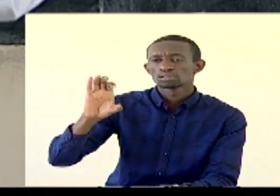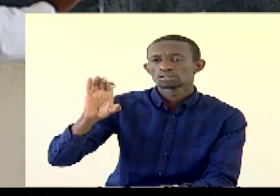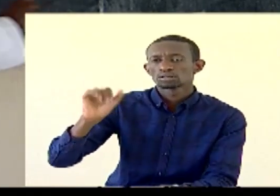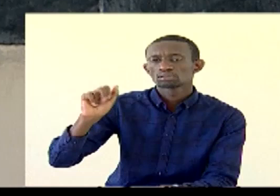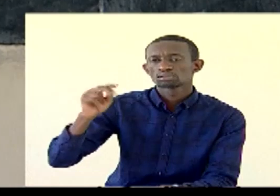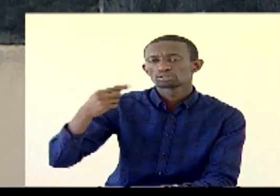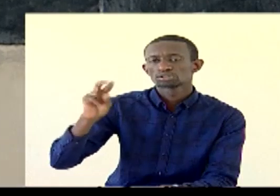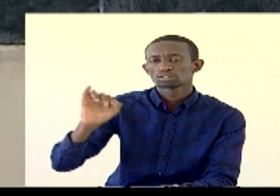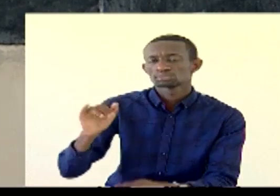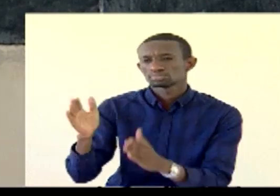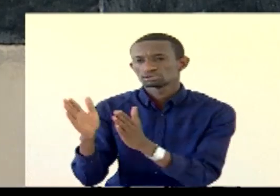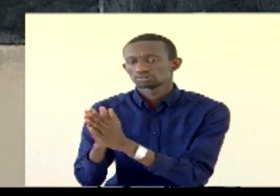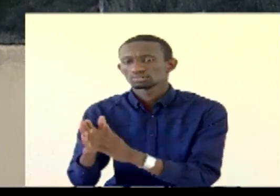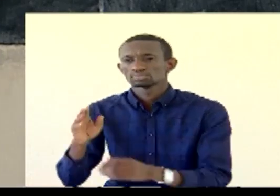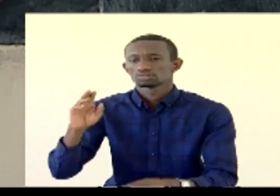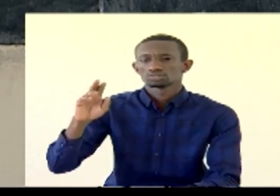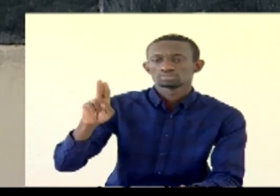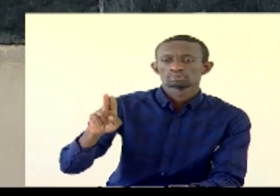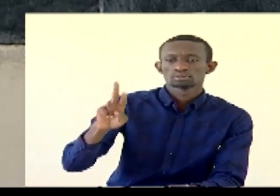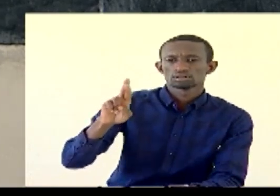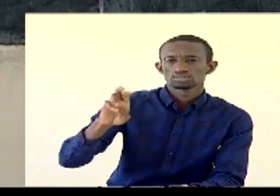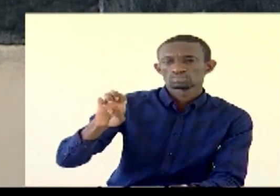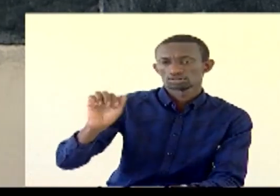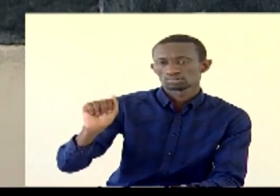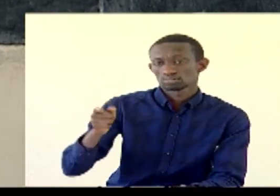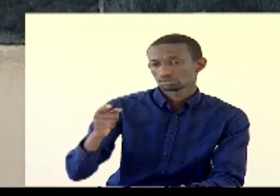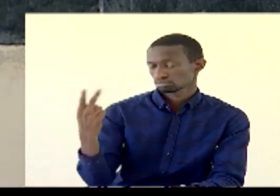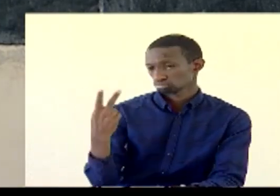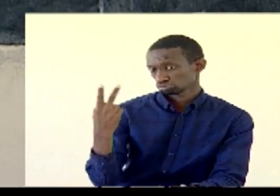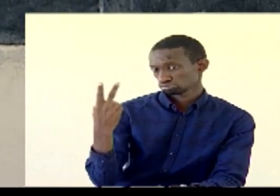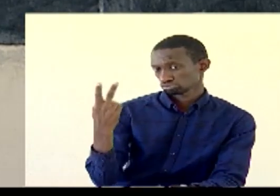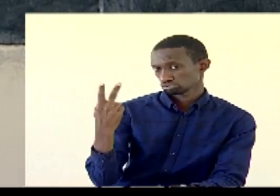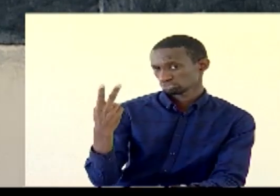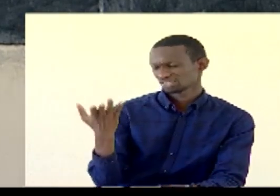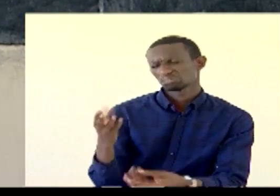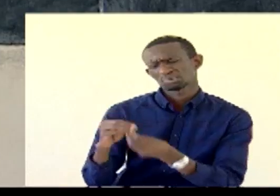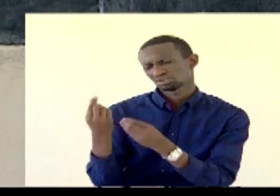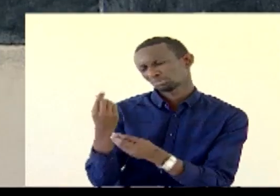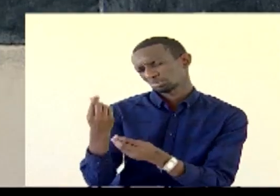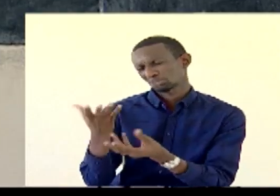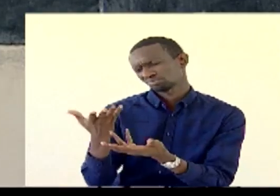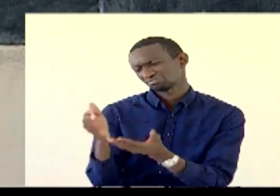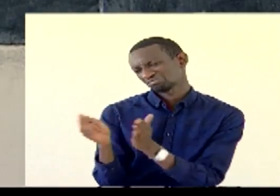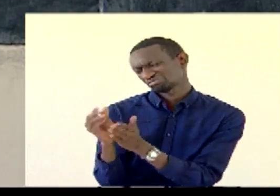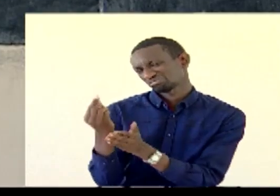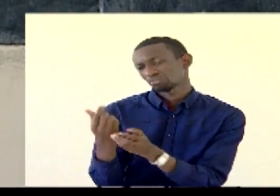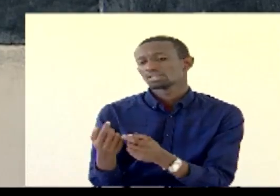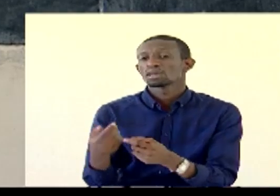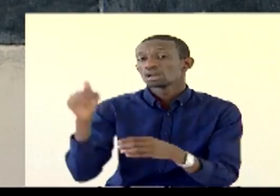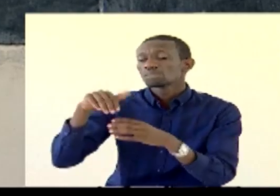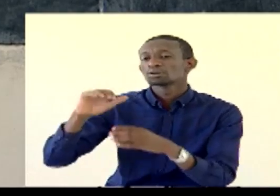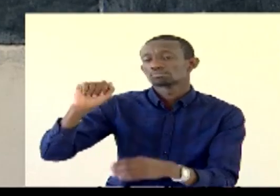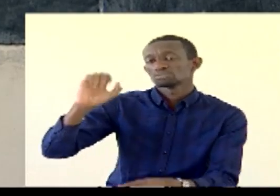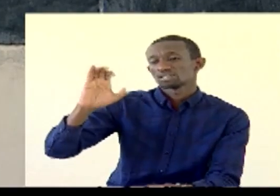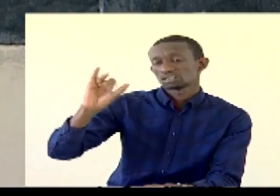and urea. These are the two products, and even a small amount of uric acid is also going to